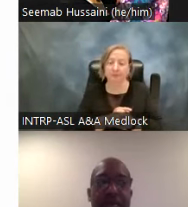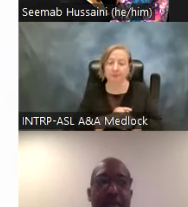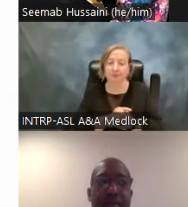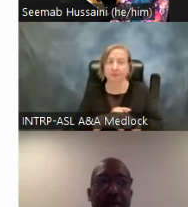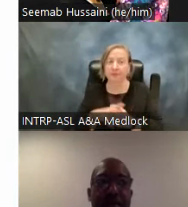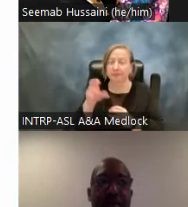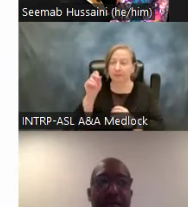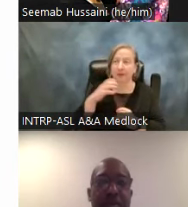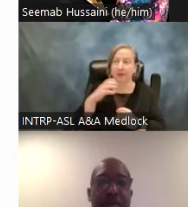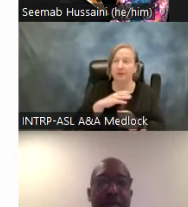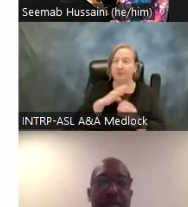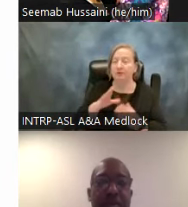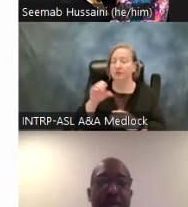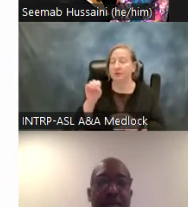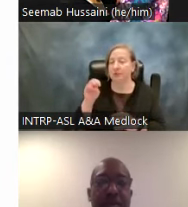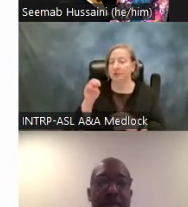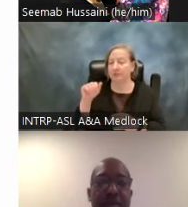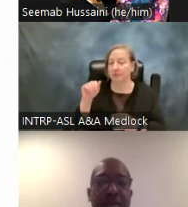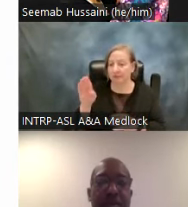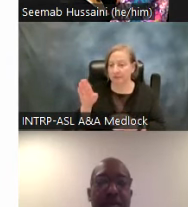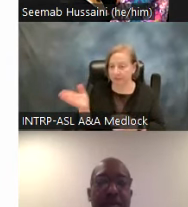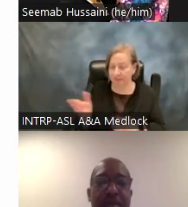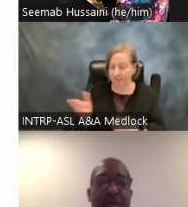Okay, Commissioner Sima?